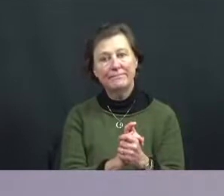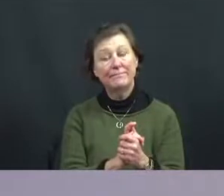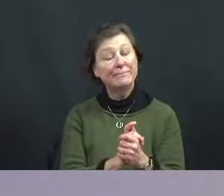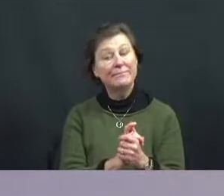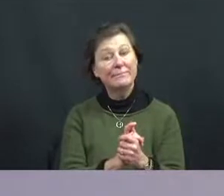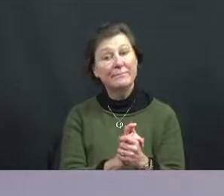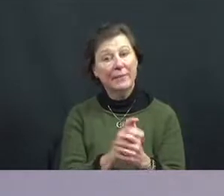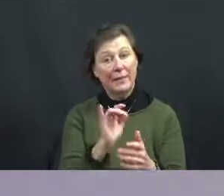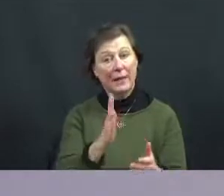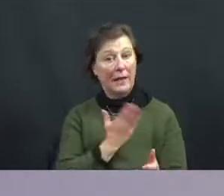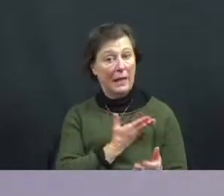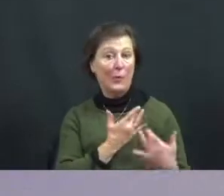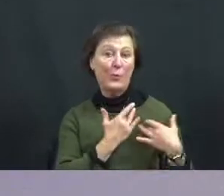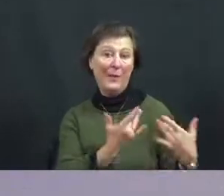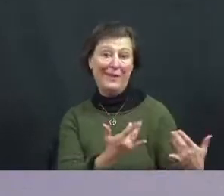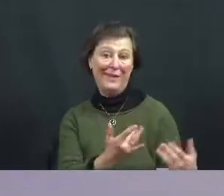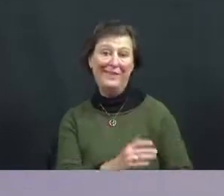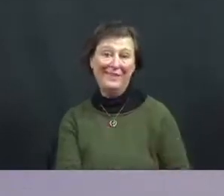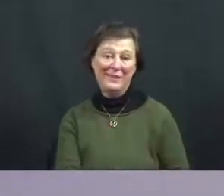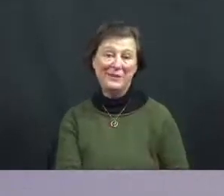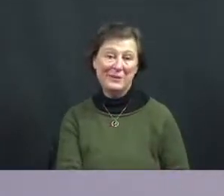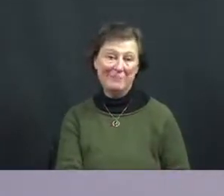is our way.